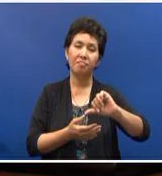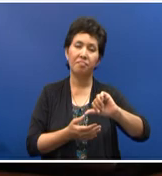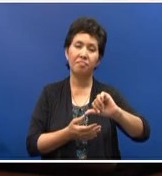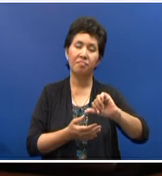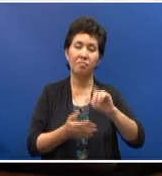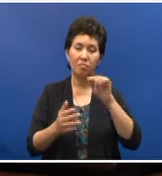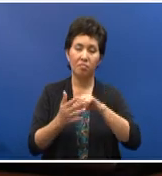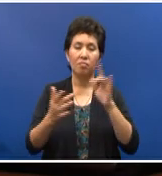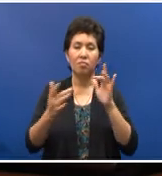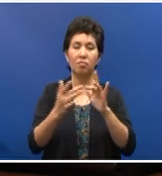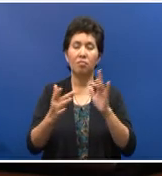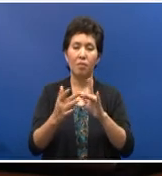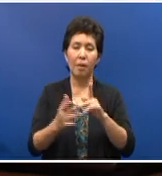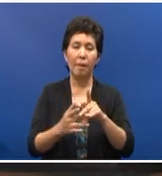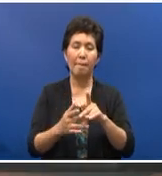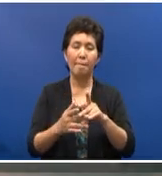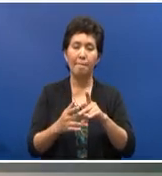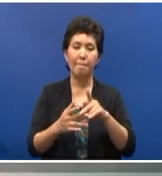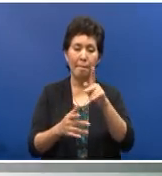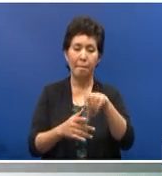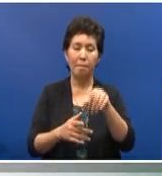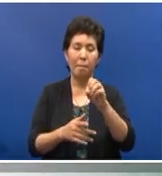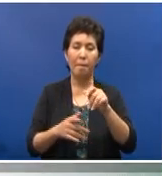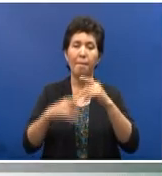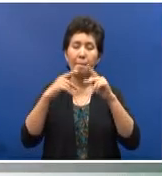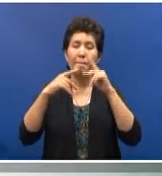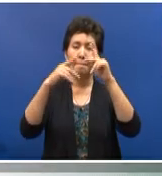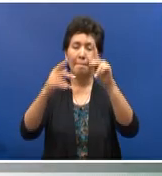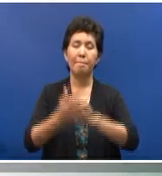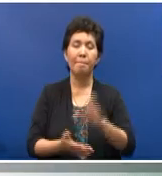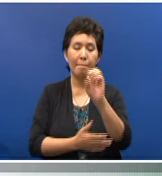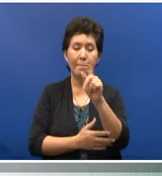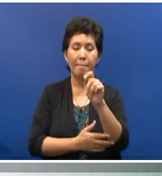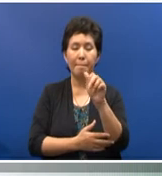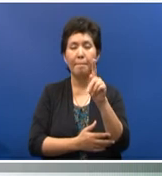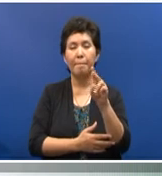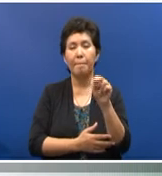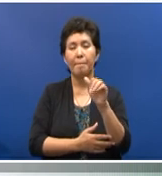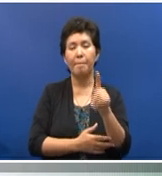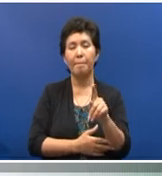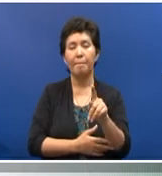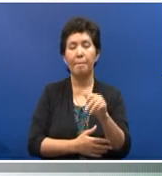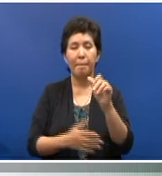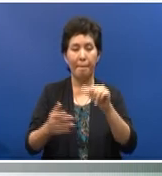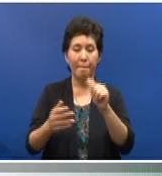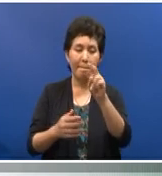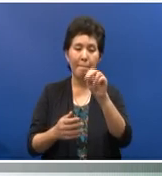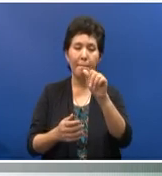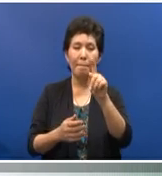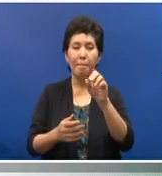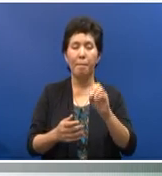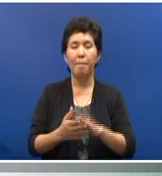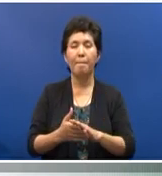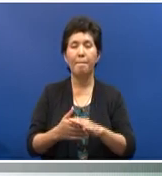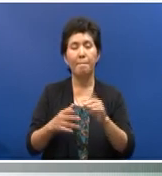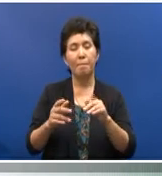And in the context of ethnic relations in this country, okay, so just now we have discussed about ethnic relations. So anthropologists attempt